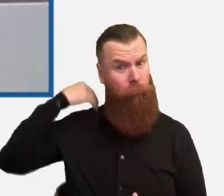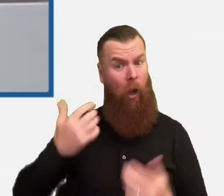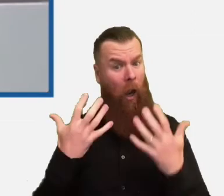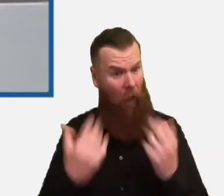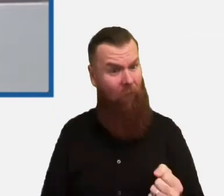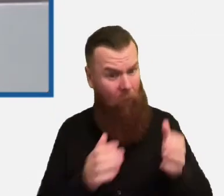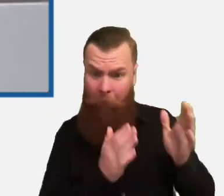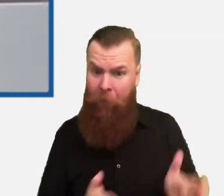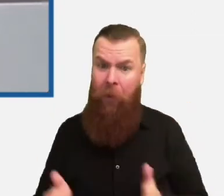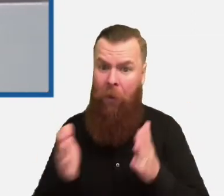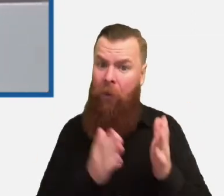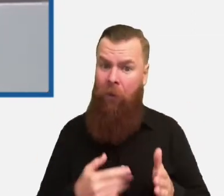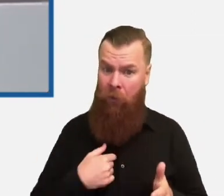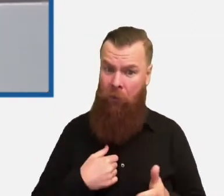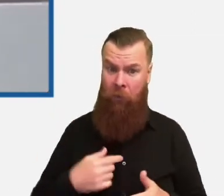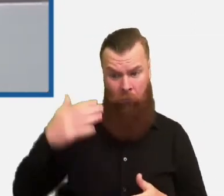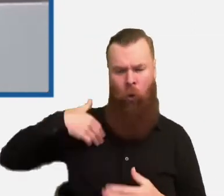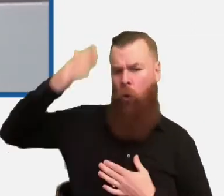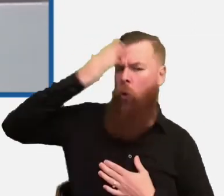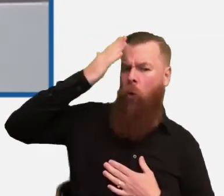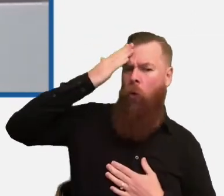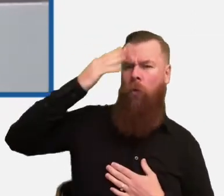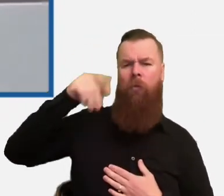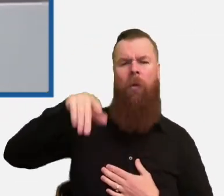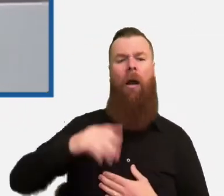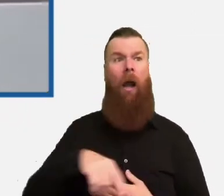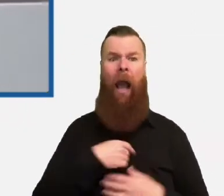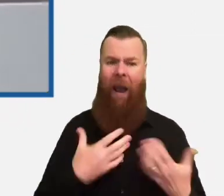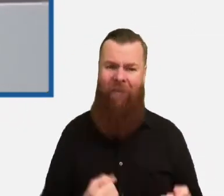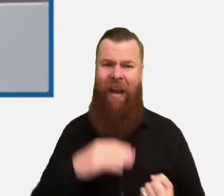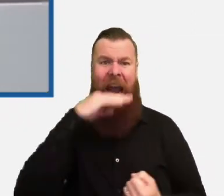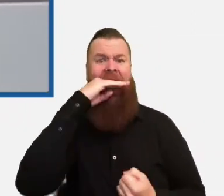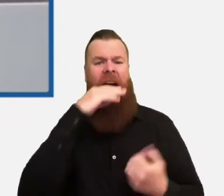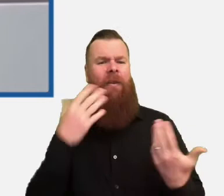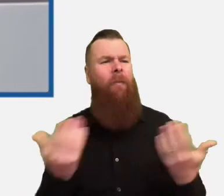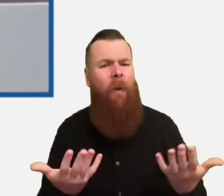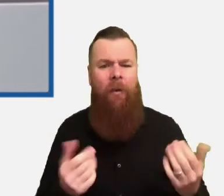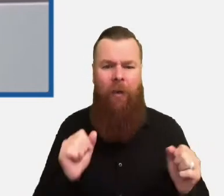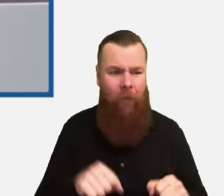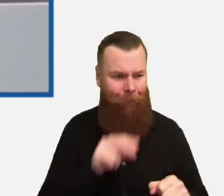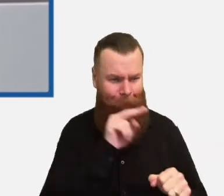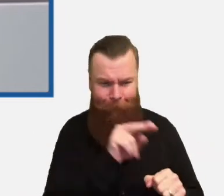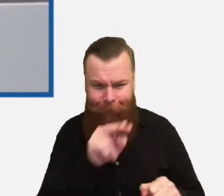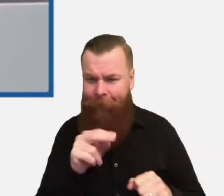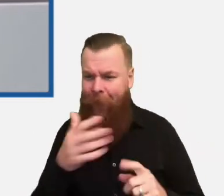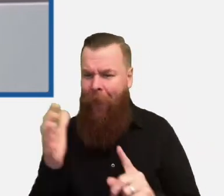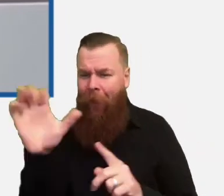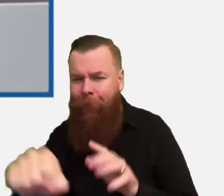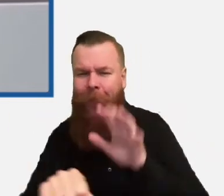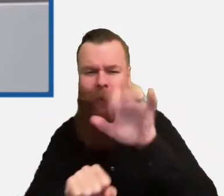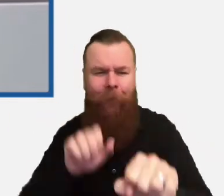vulnerable in terms of general vulnerabilities as small countries in the Caribbean region, for